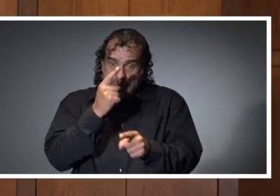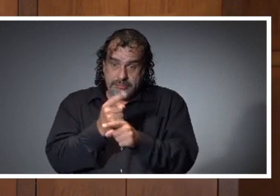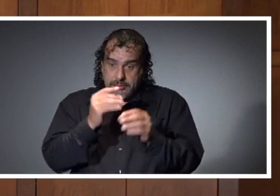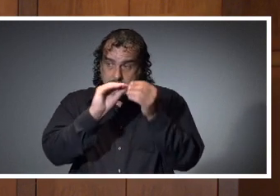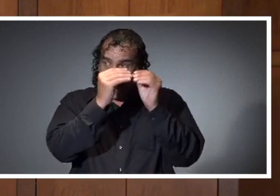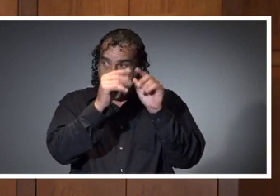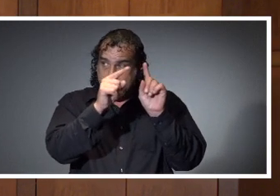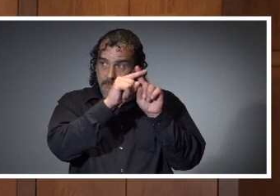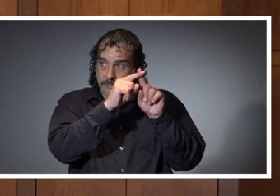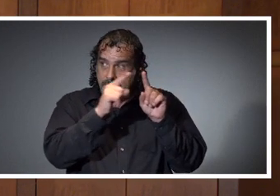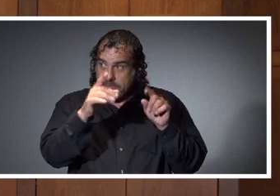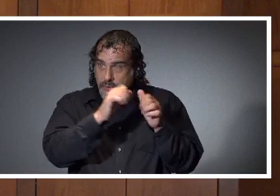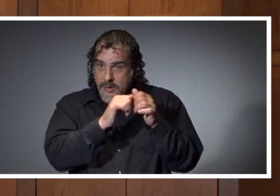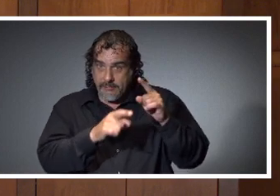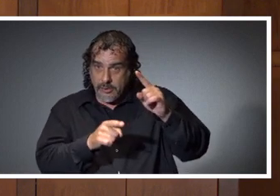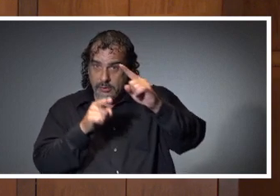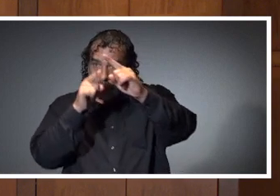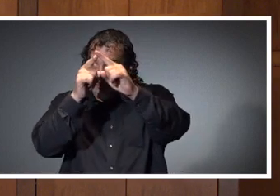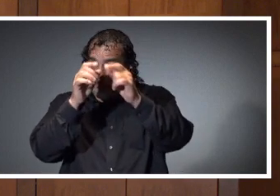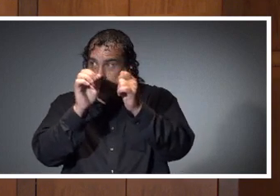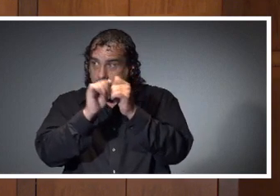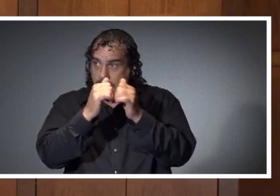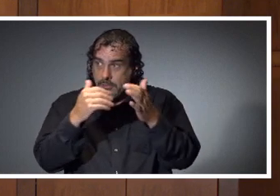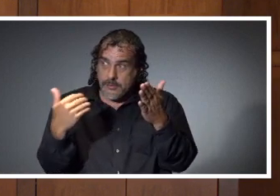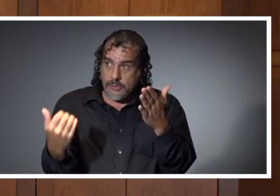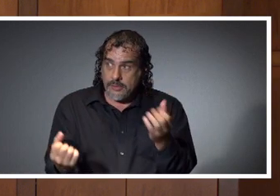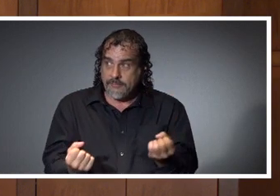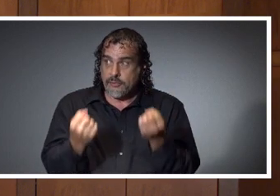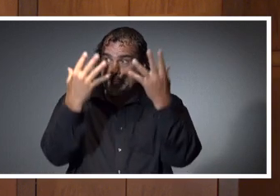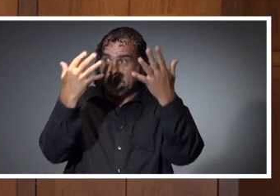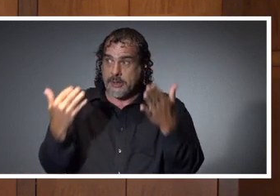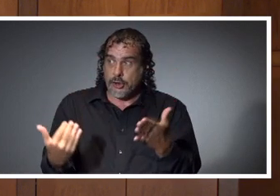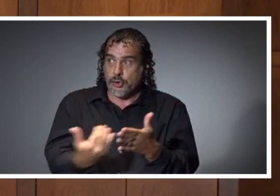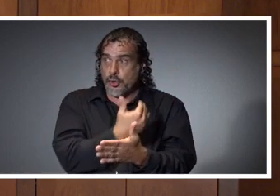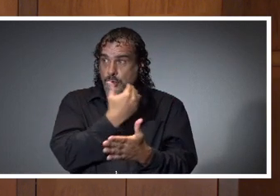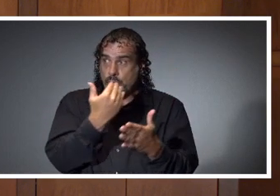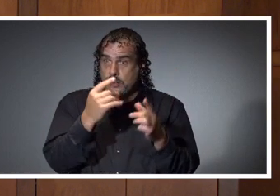a target in mind for the number of new tests it likes to see?